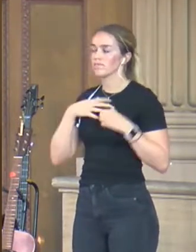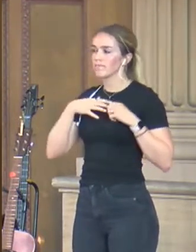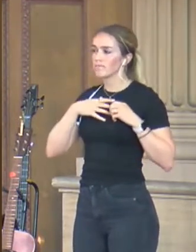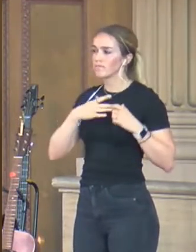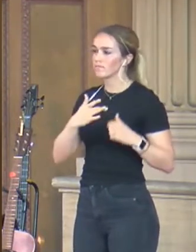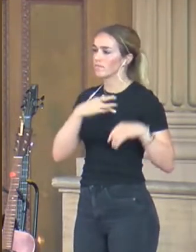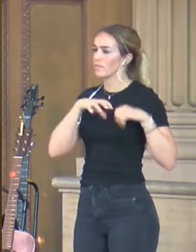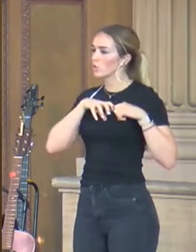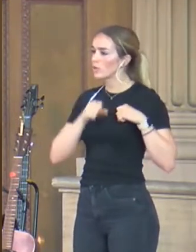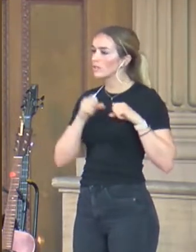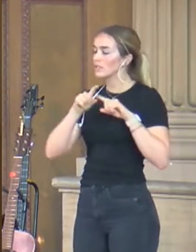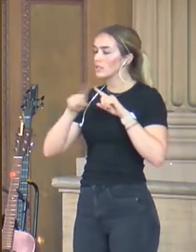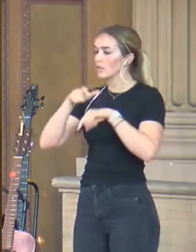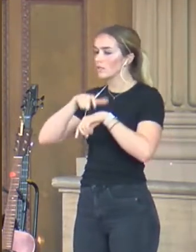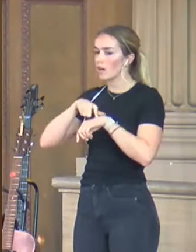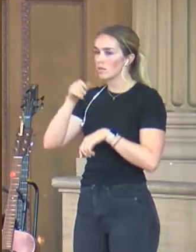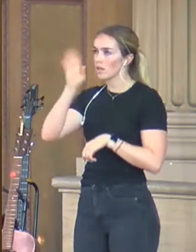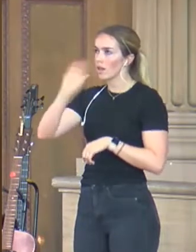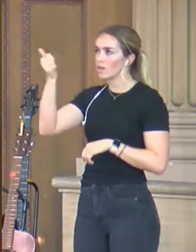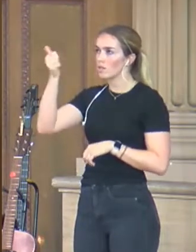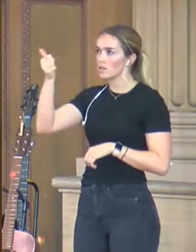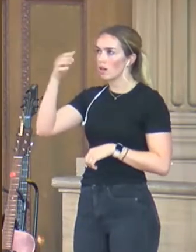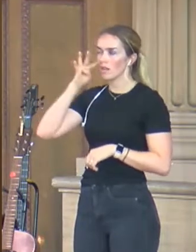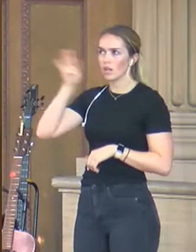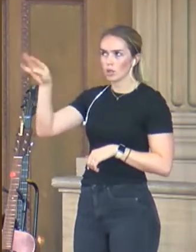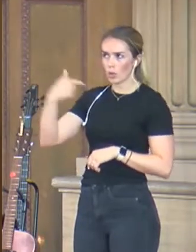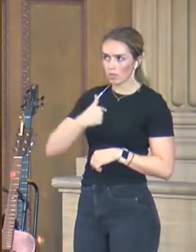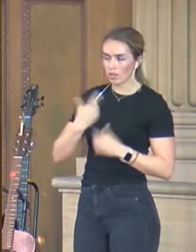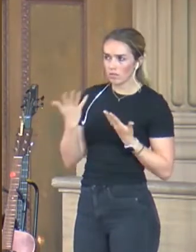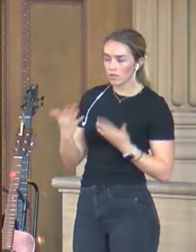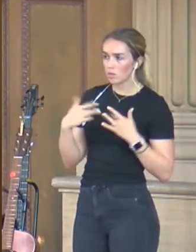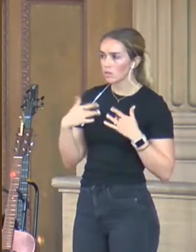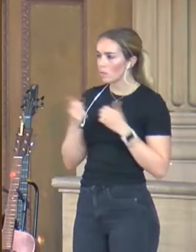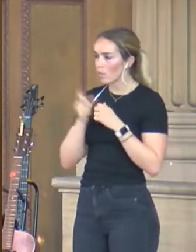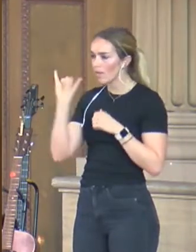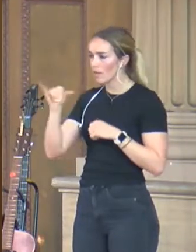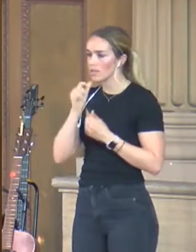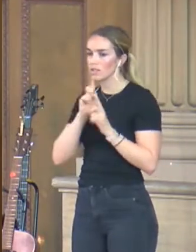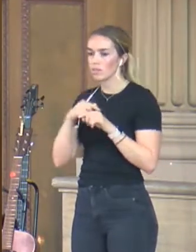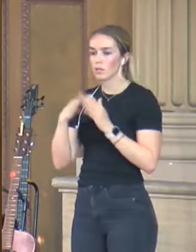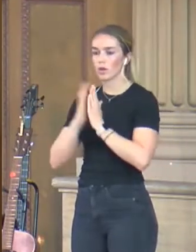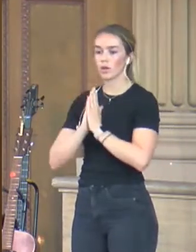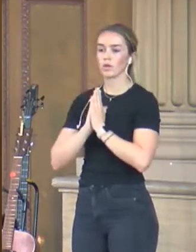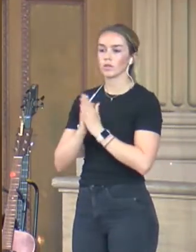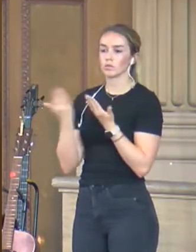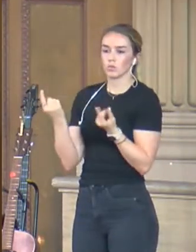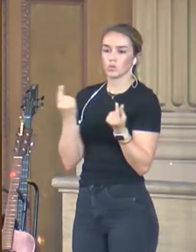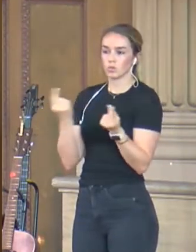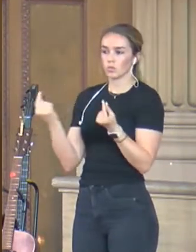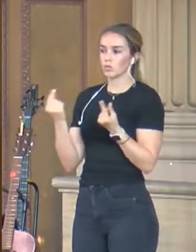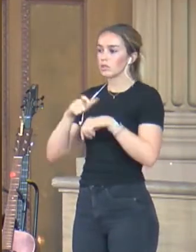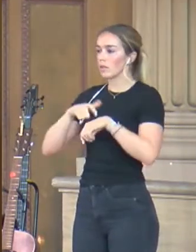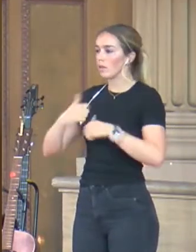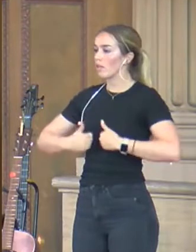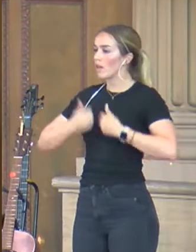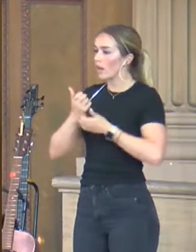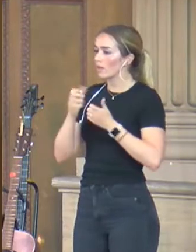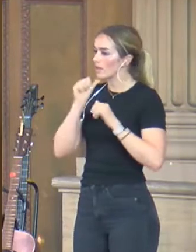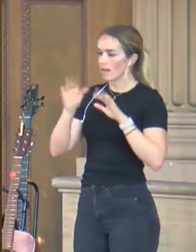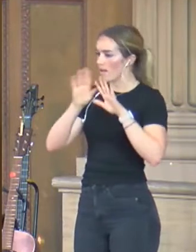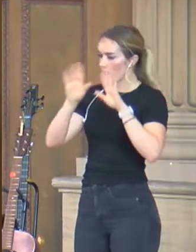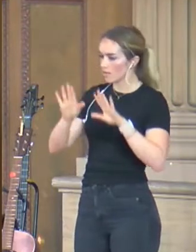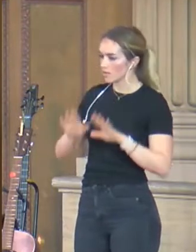with the times in life when God seems silent and when it seems like he's not answering our prayers. For the times in life where everything is not